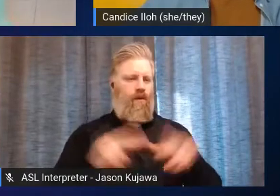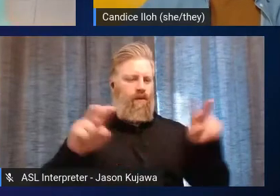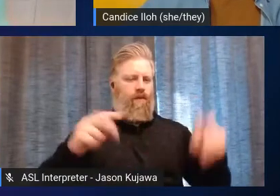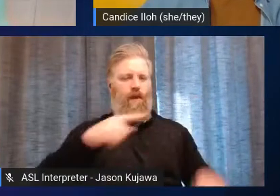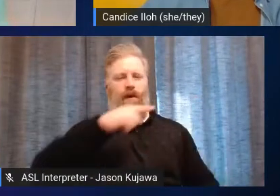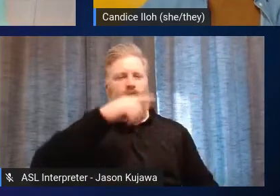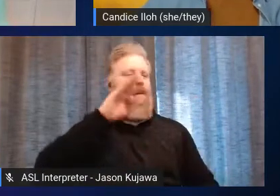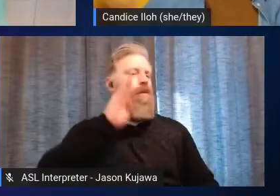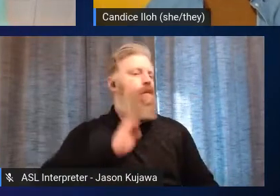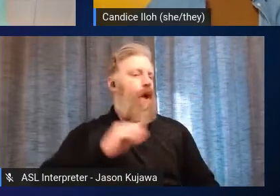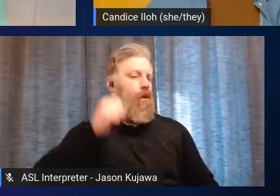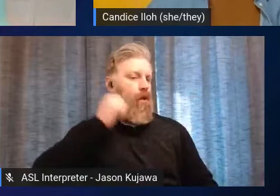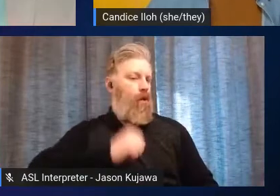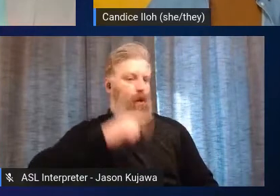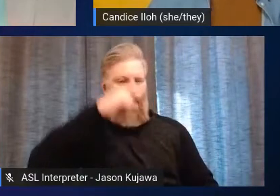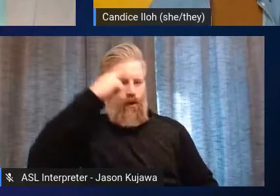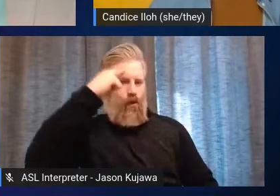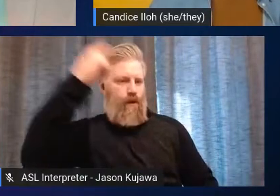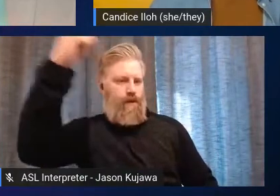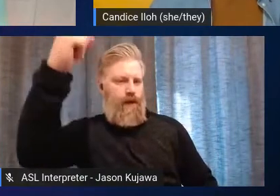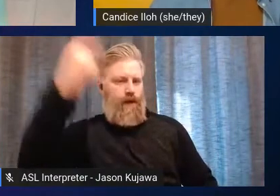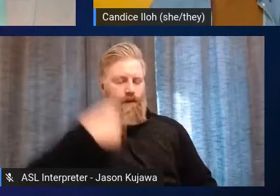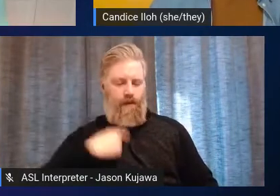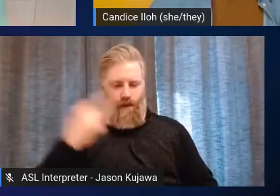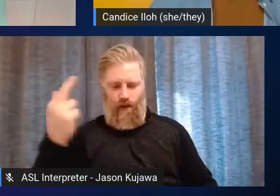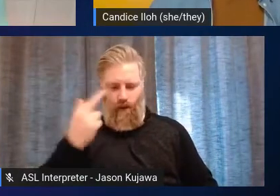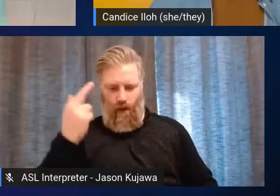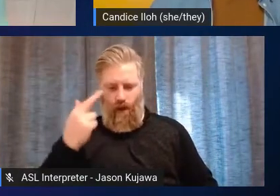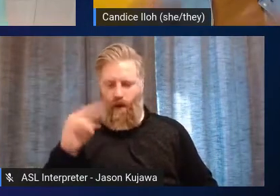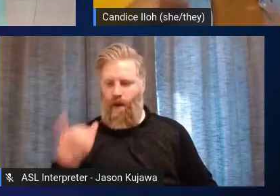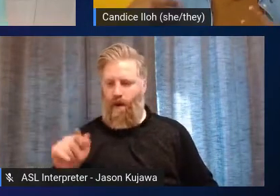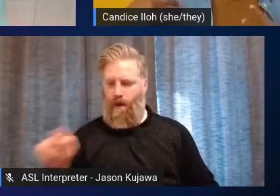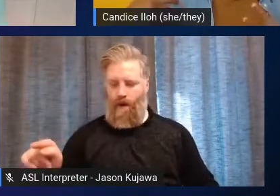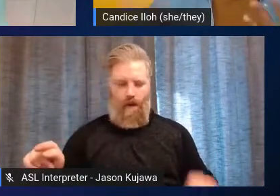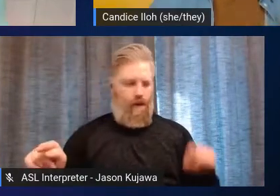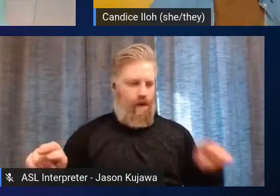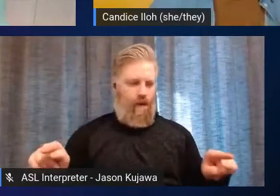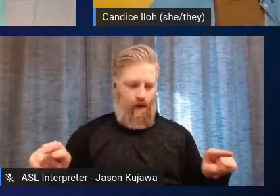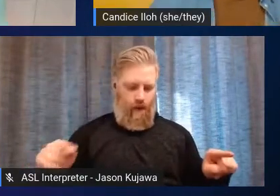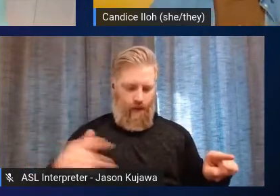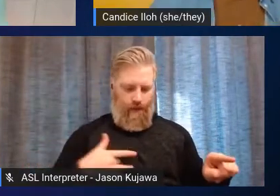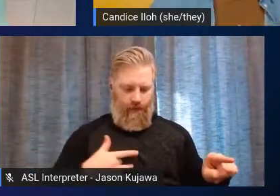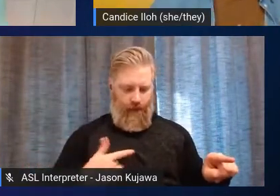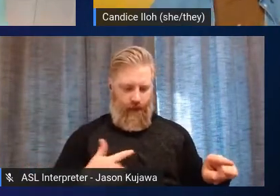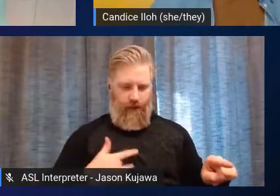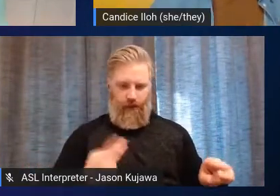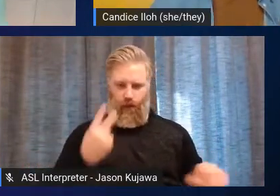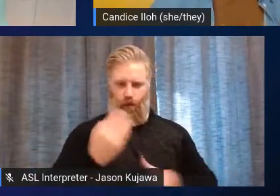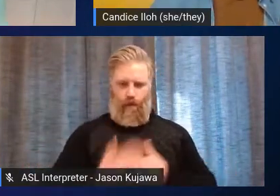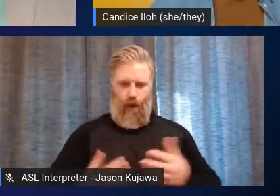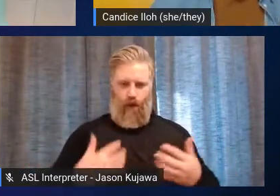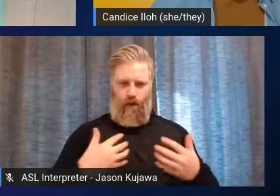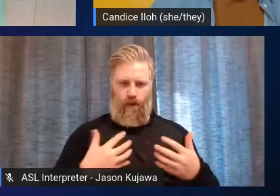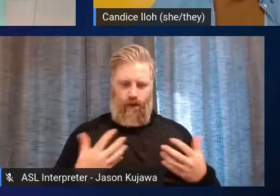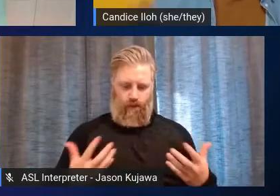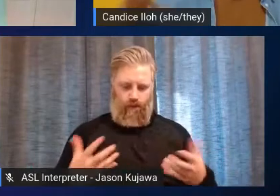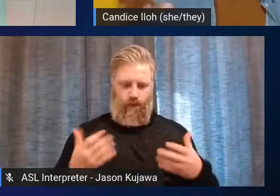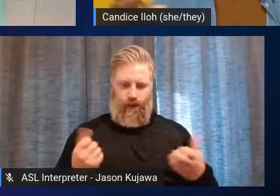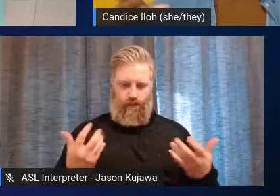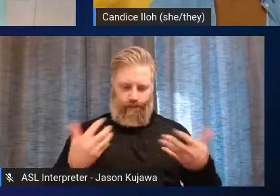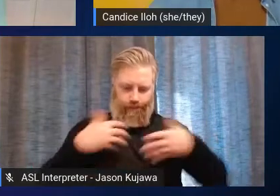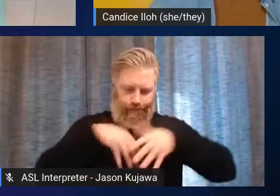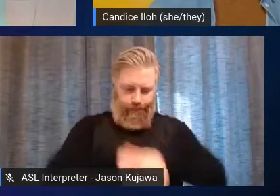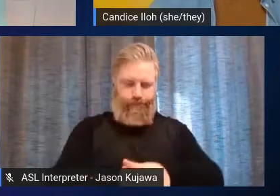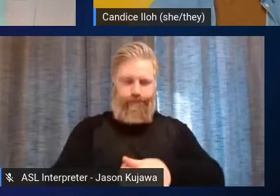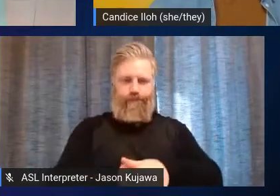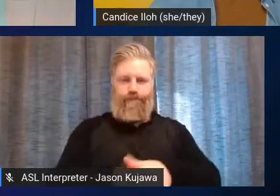I discovered that I could merge the two worlds that are in me in a book. And so like my love of storytelling